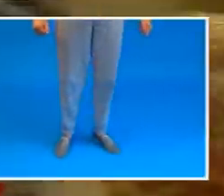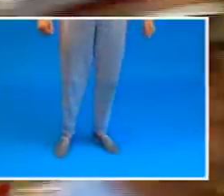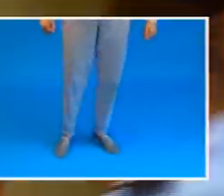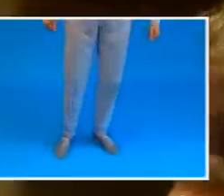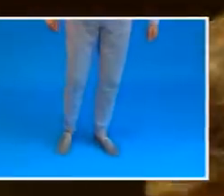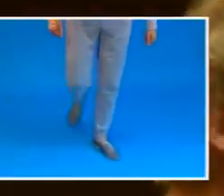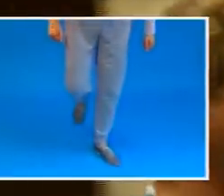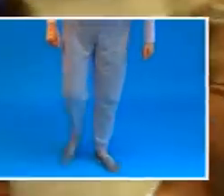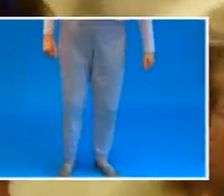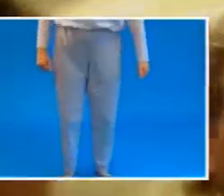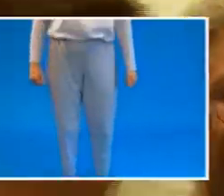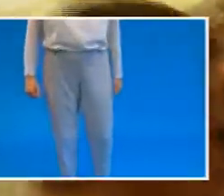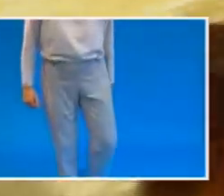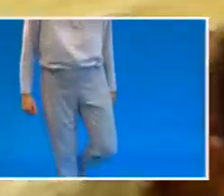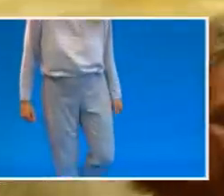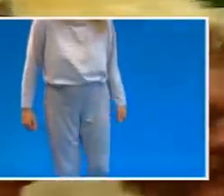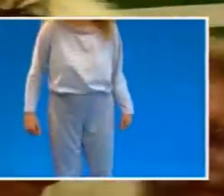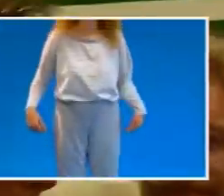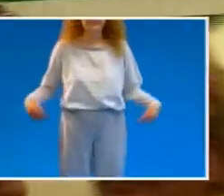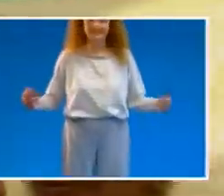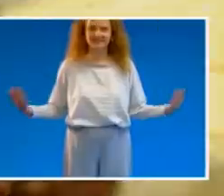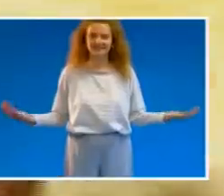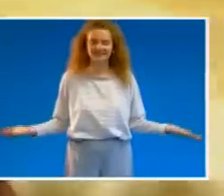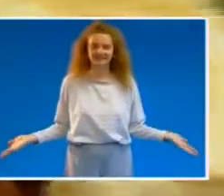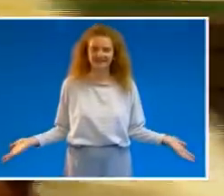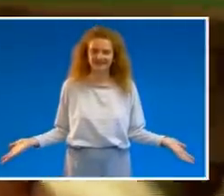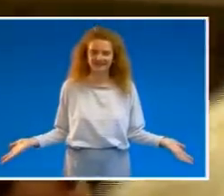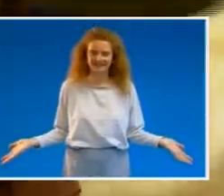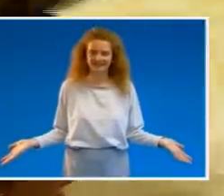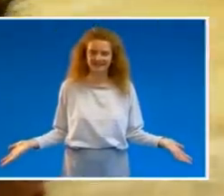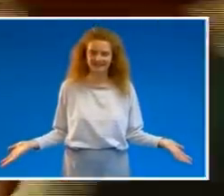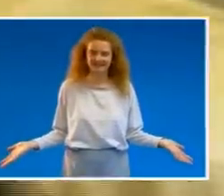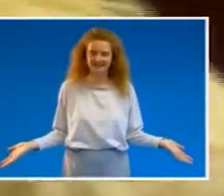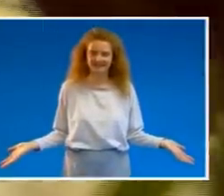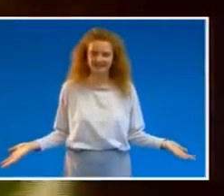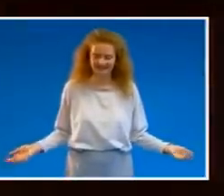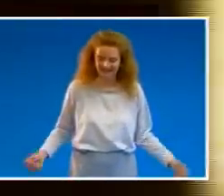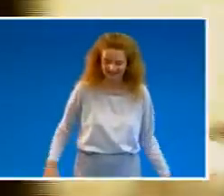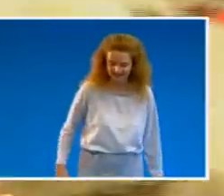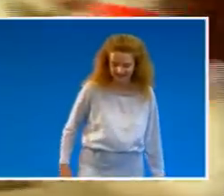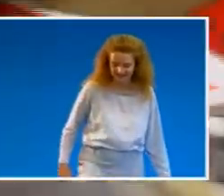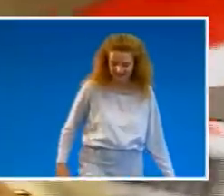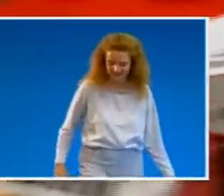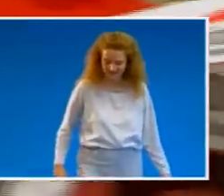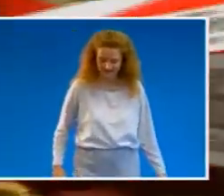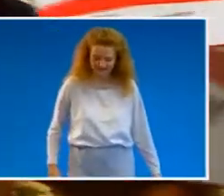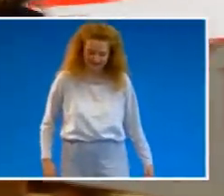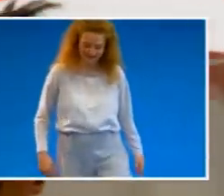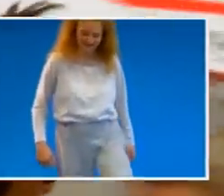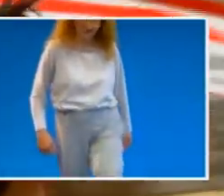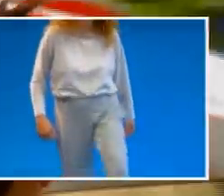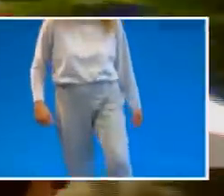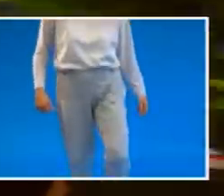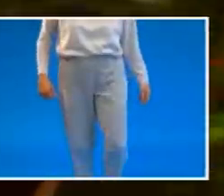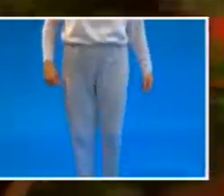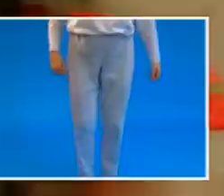the mat. He wiped his shoes upon the mat to show that he was here. He kicked his shoes off one